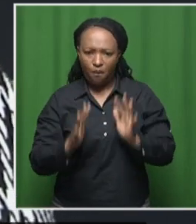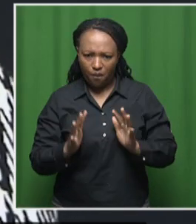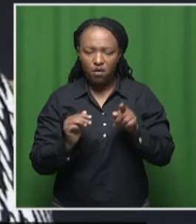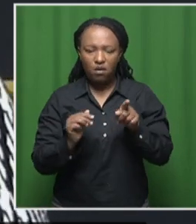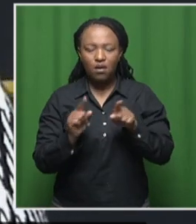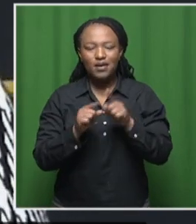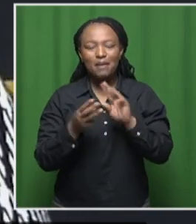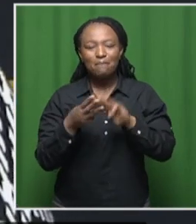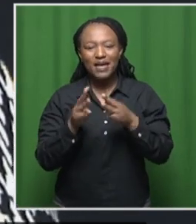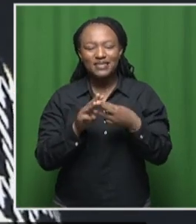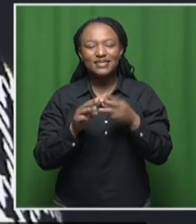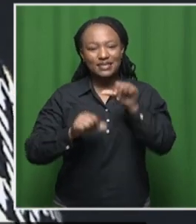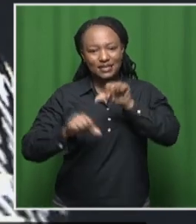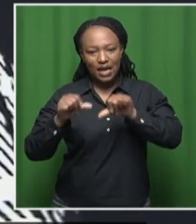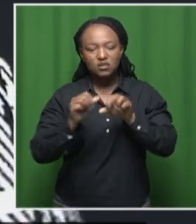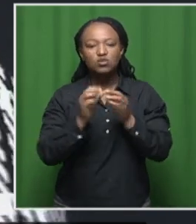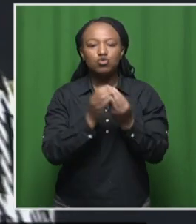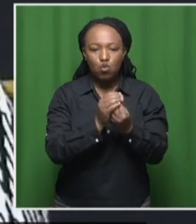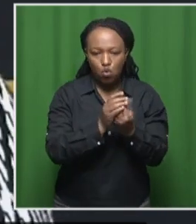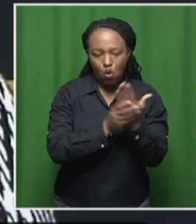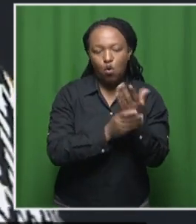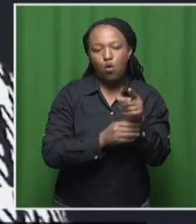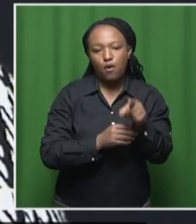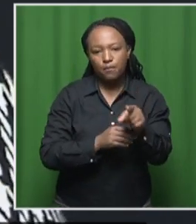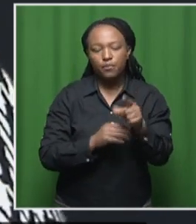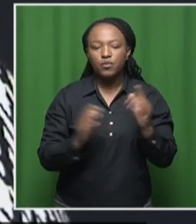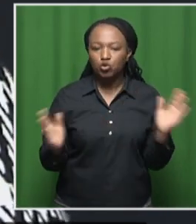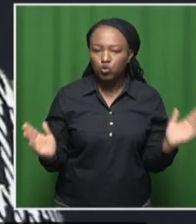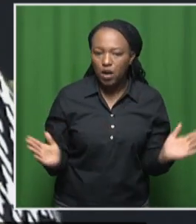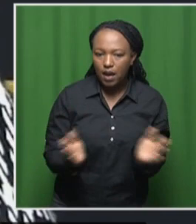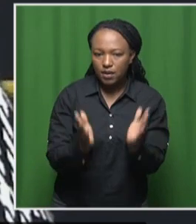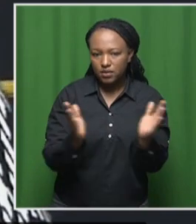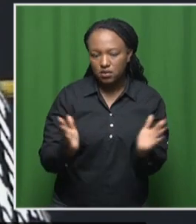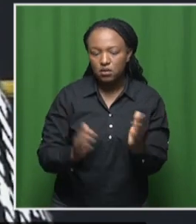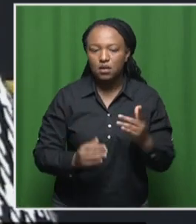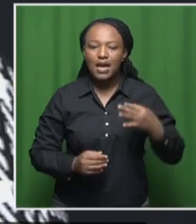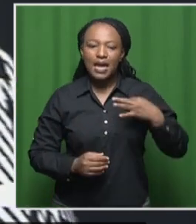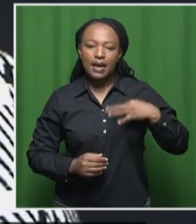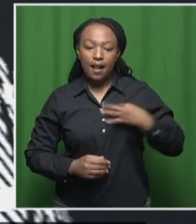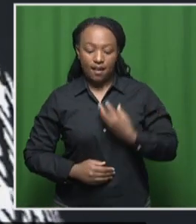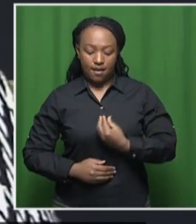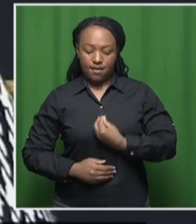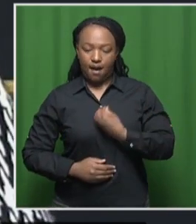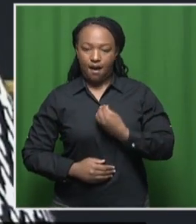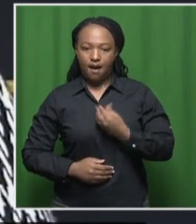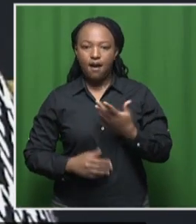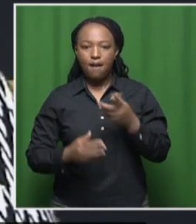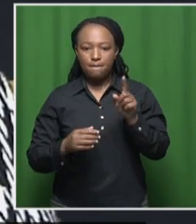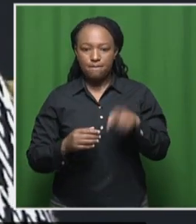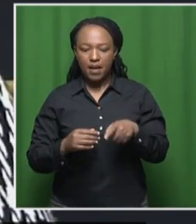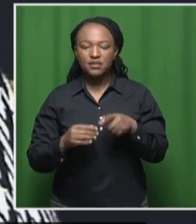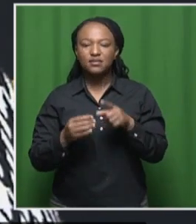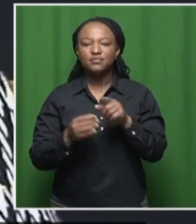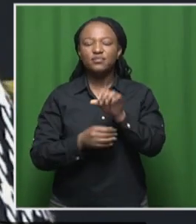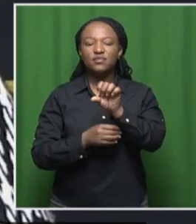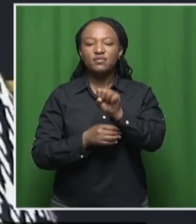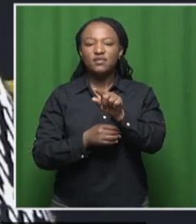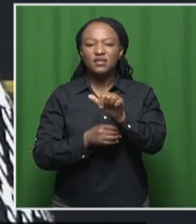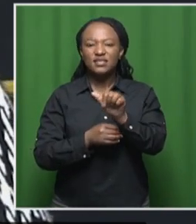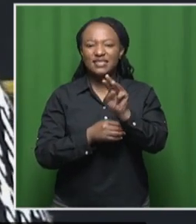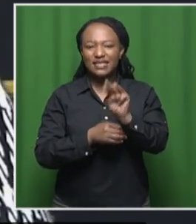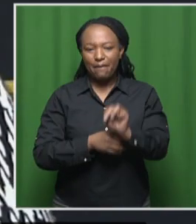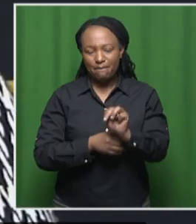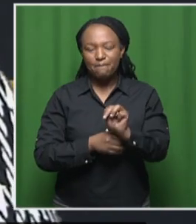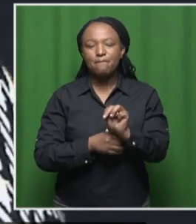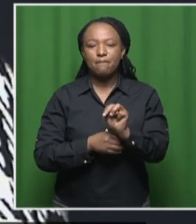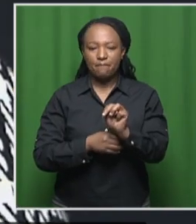science skills as you grow along. But to encourage our young girls to do STEM courses will really enrich